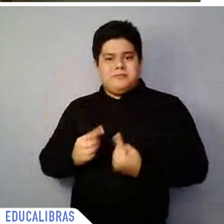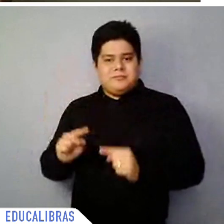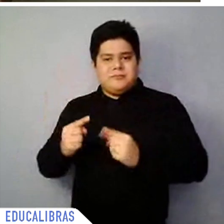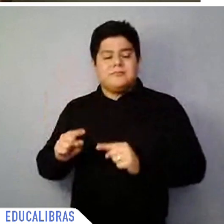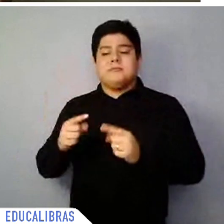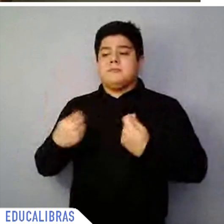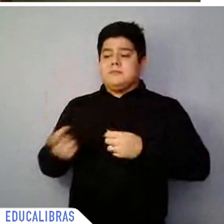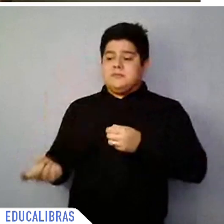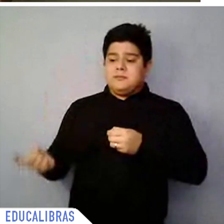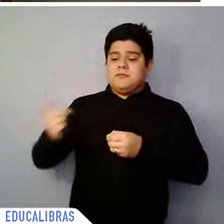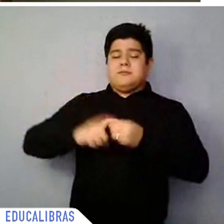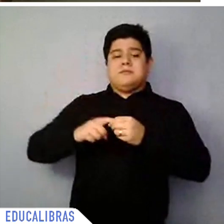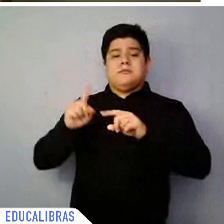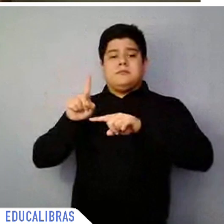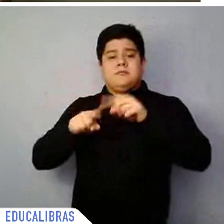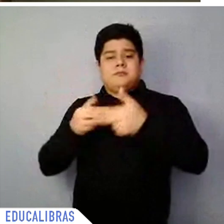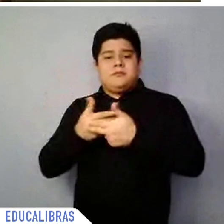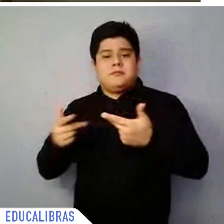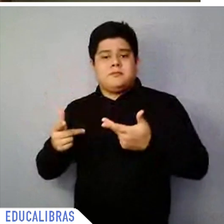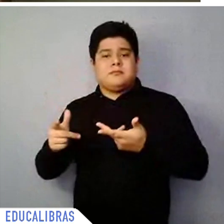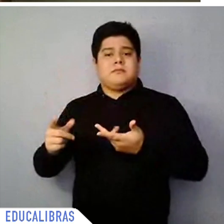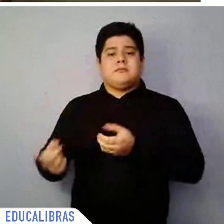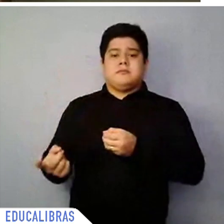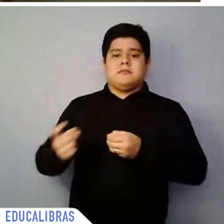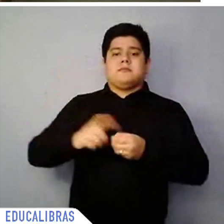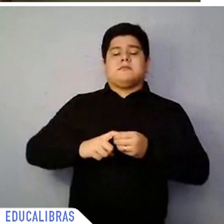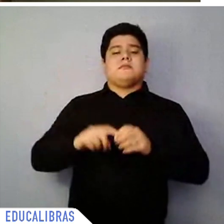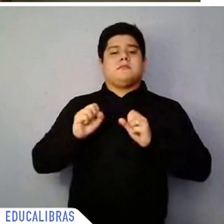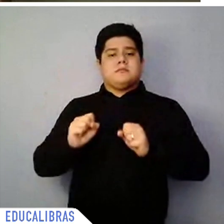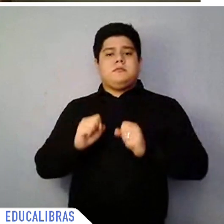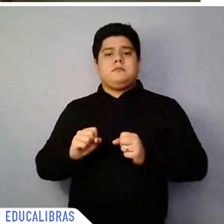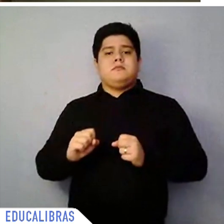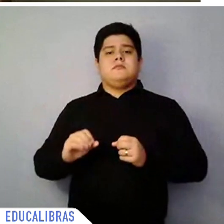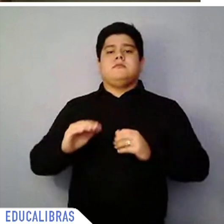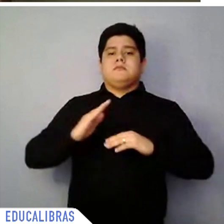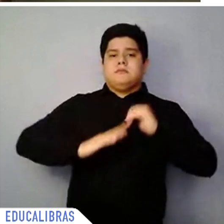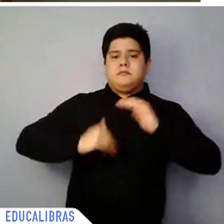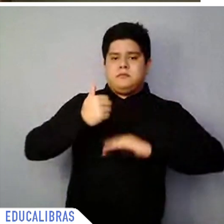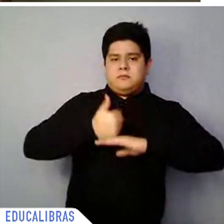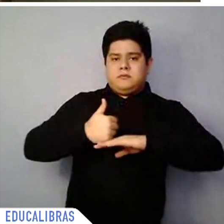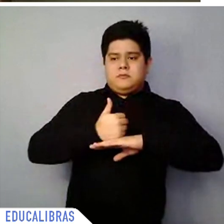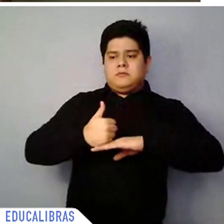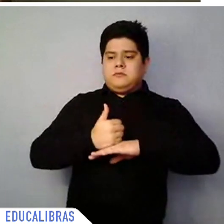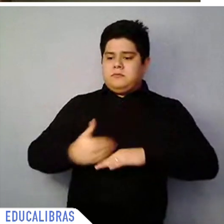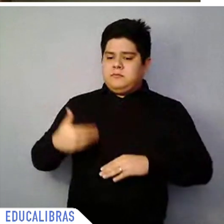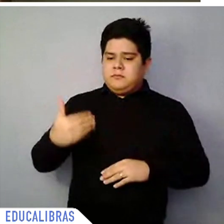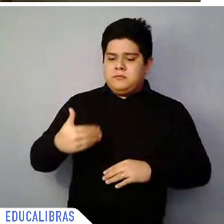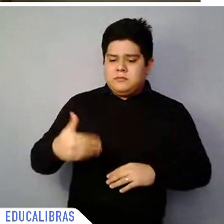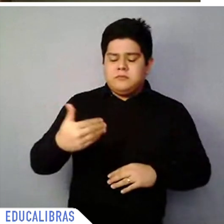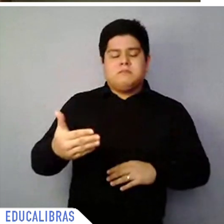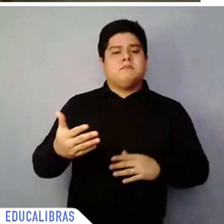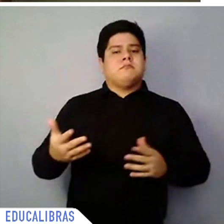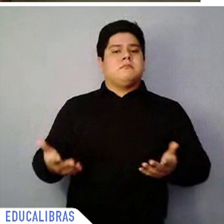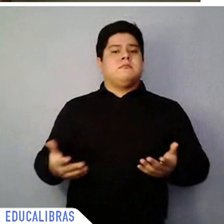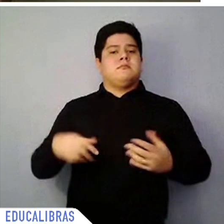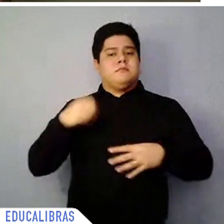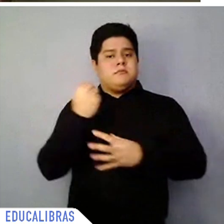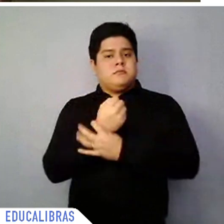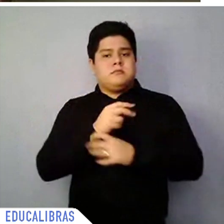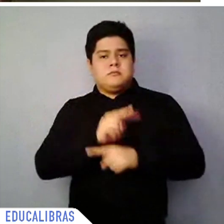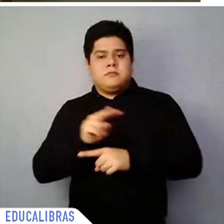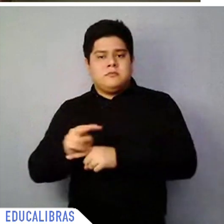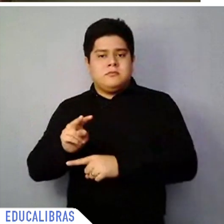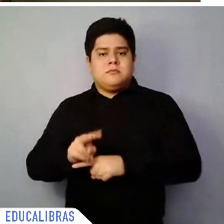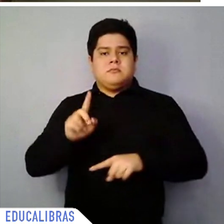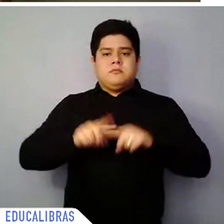This is how we find out who has the comorbidities, and who are going to need the primary attention before anyone